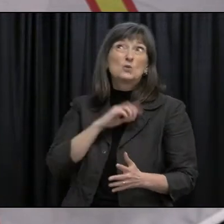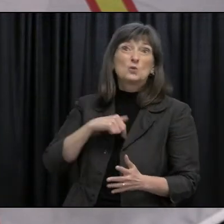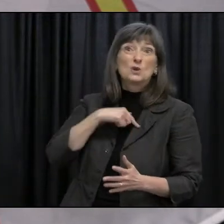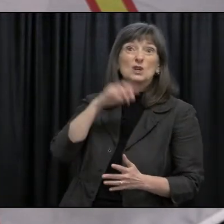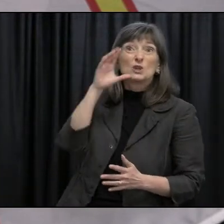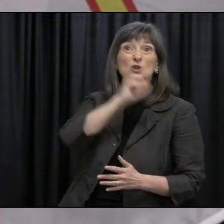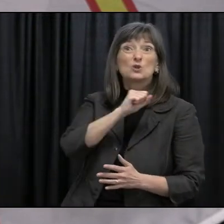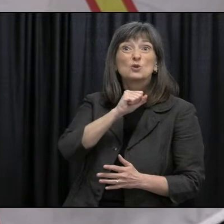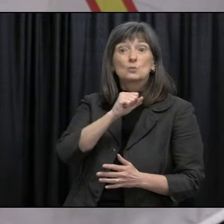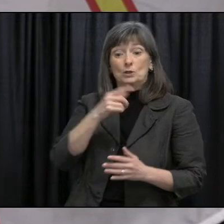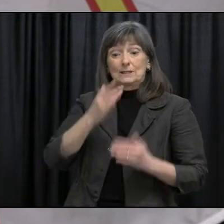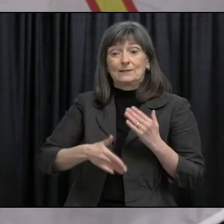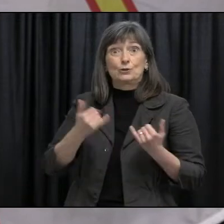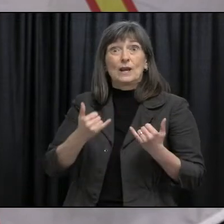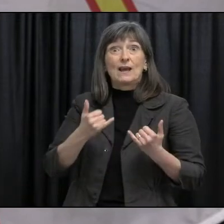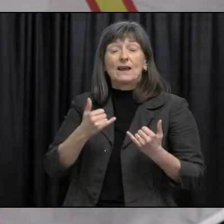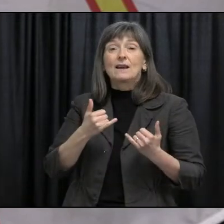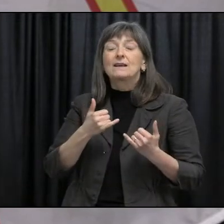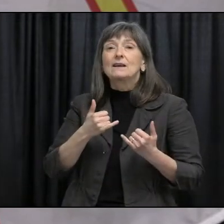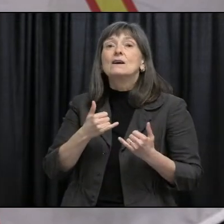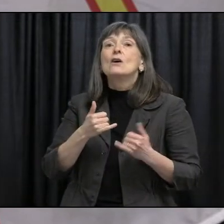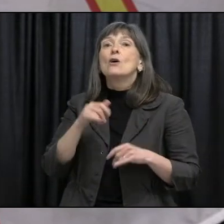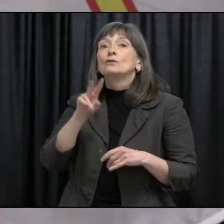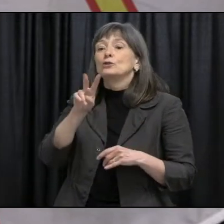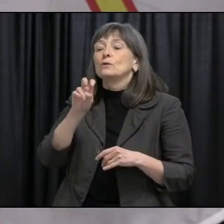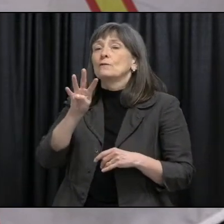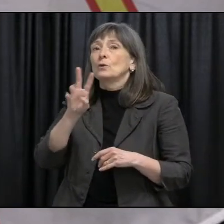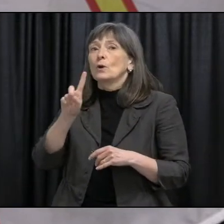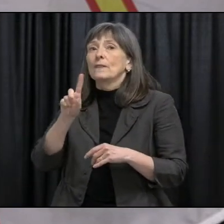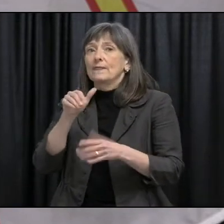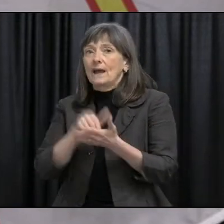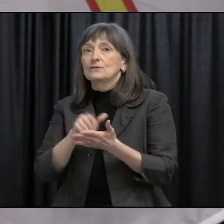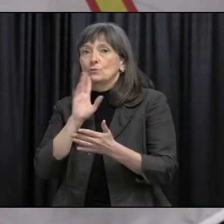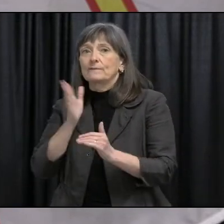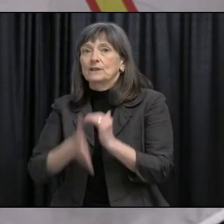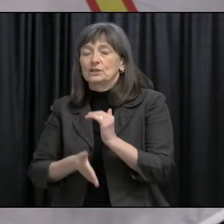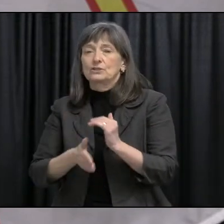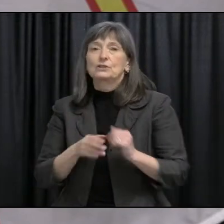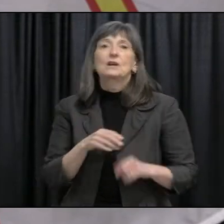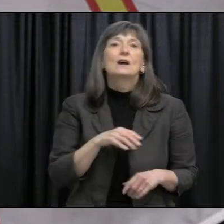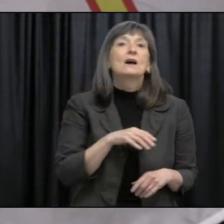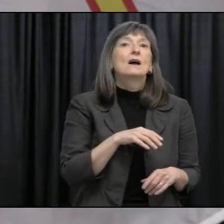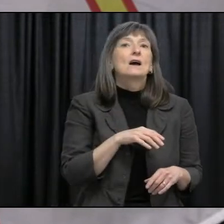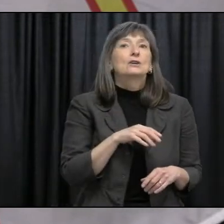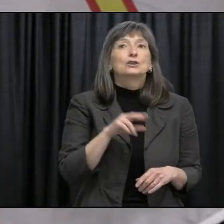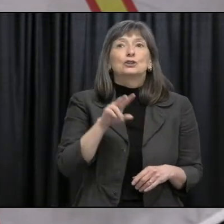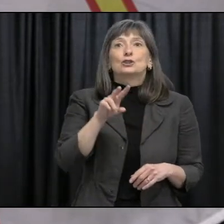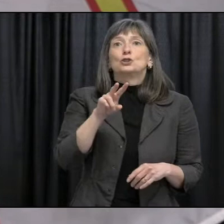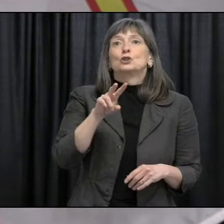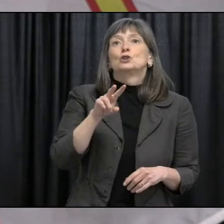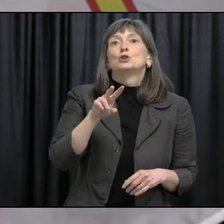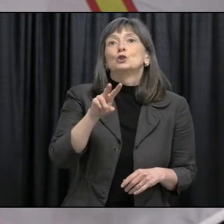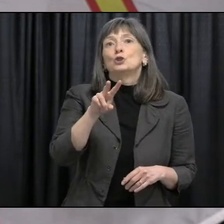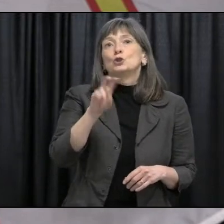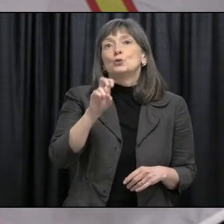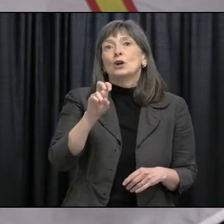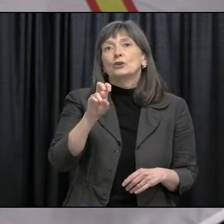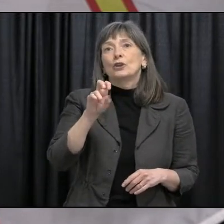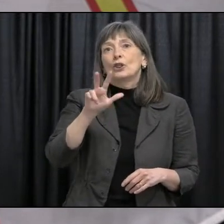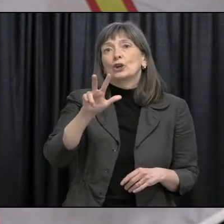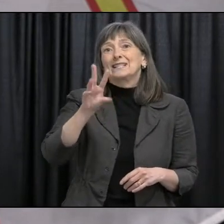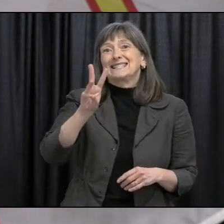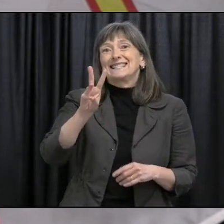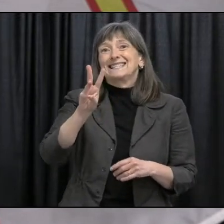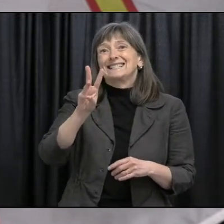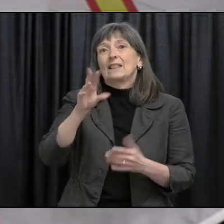1 dose by the end of today. More than 36,000 doses have been administered in the last week alone.